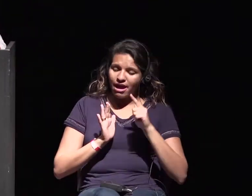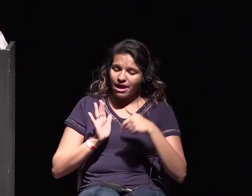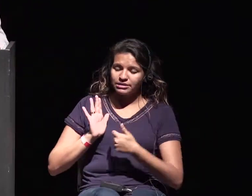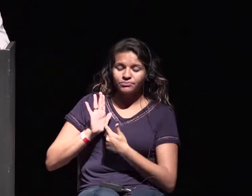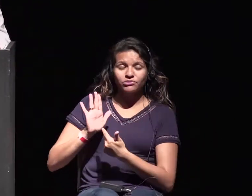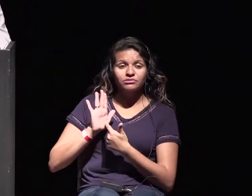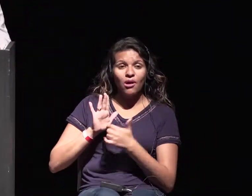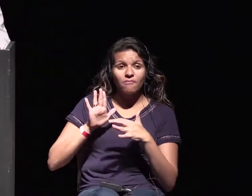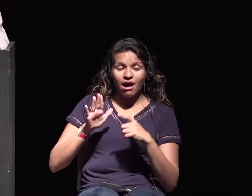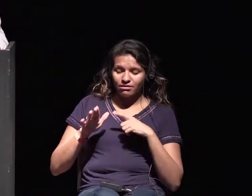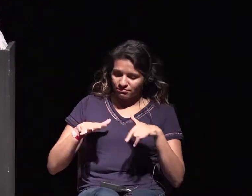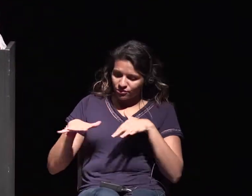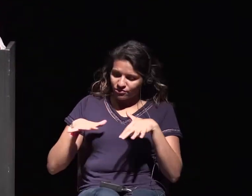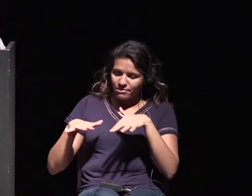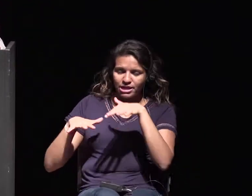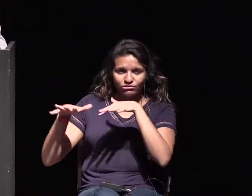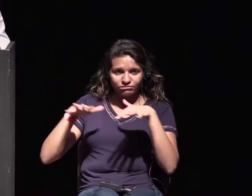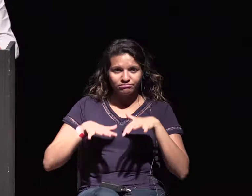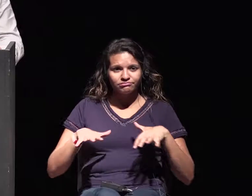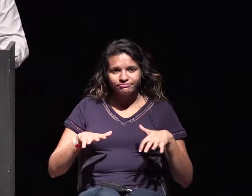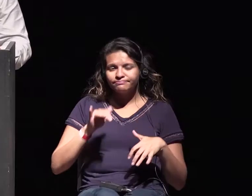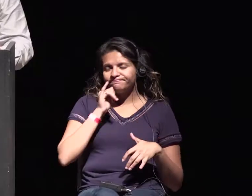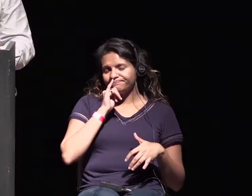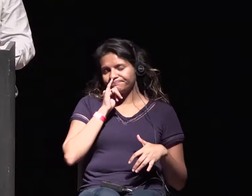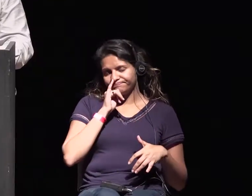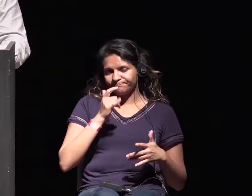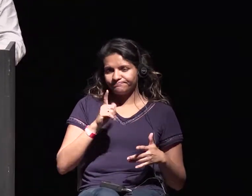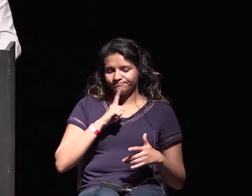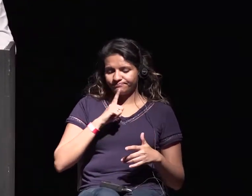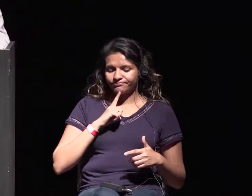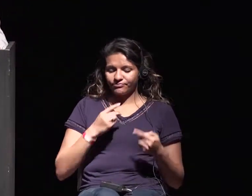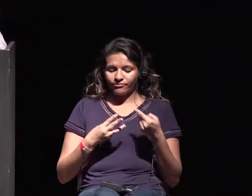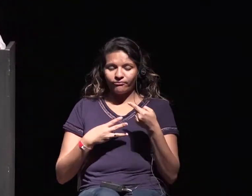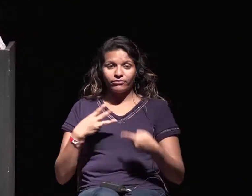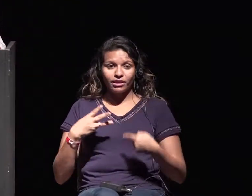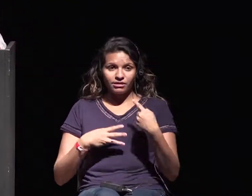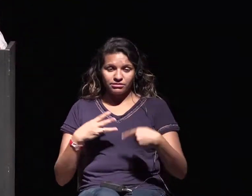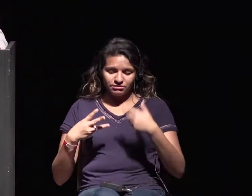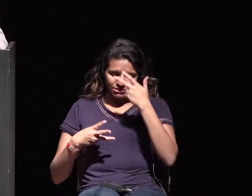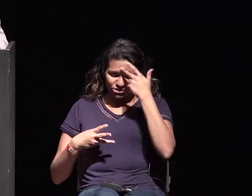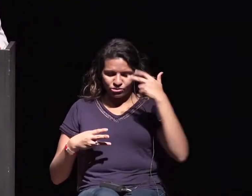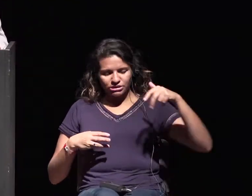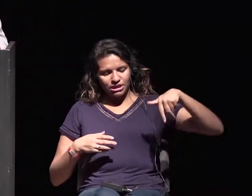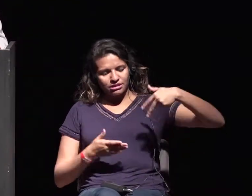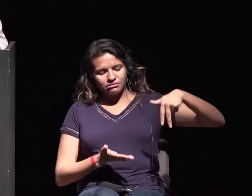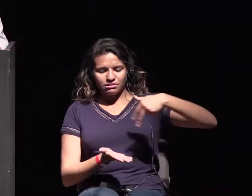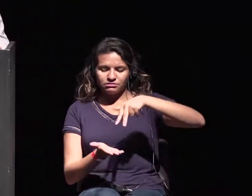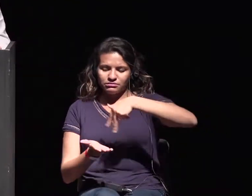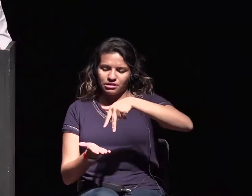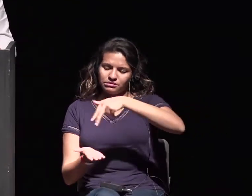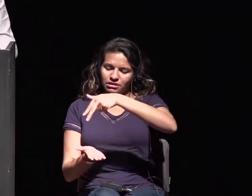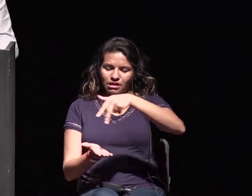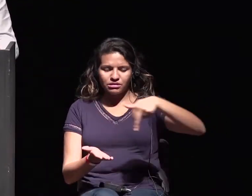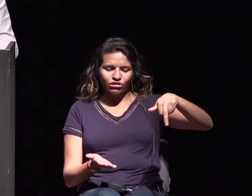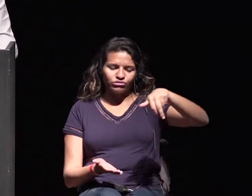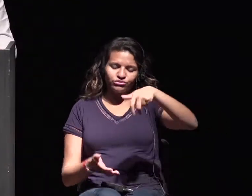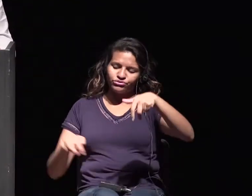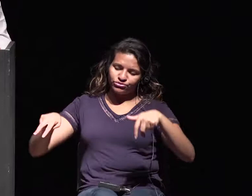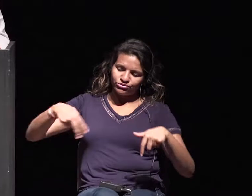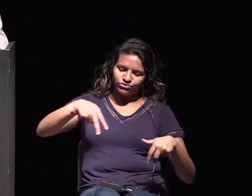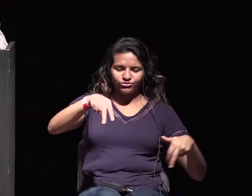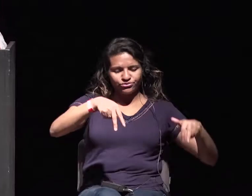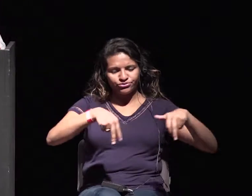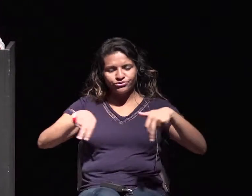the exhibition, 3 dancers occupy constantly the space of the institution as they interpret a choreography of